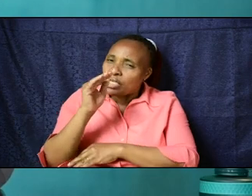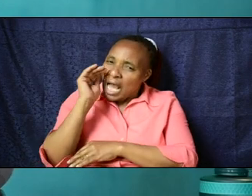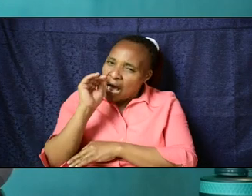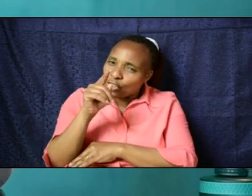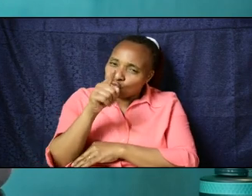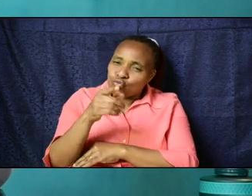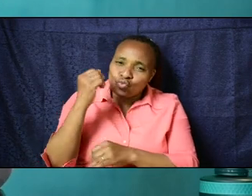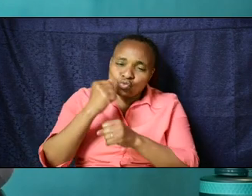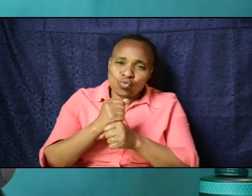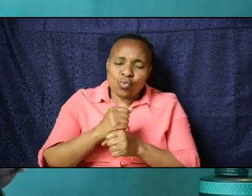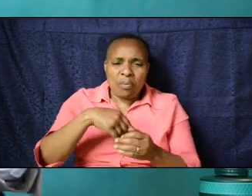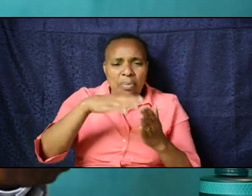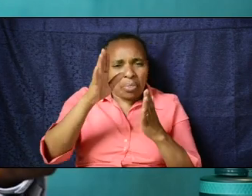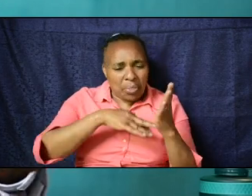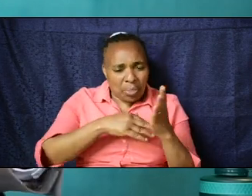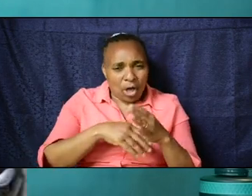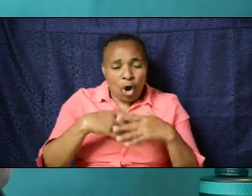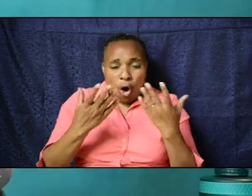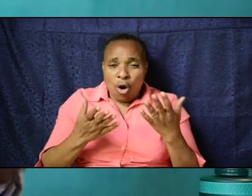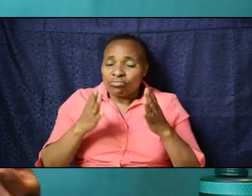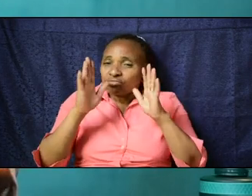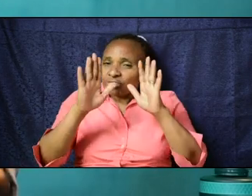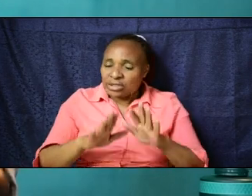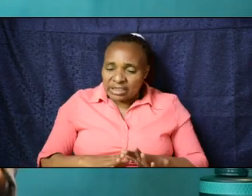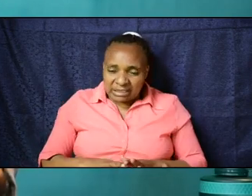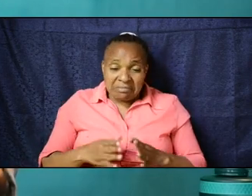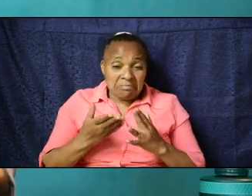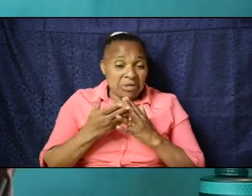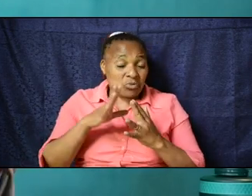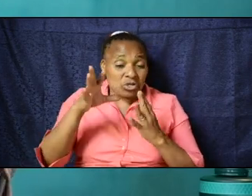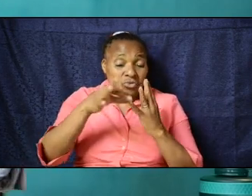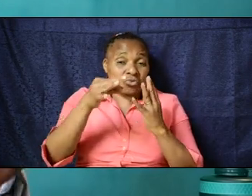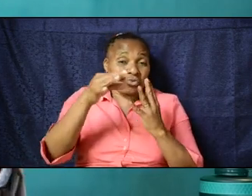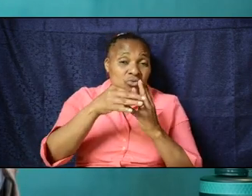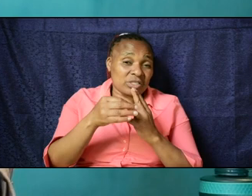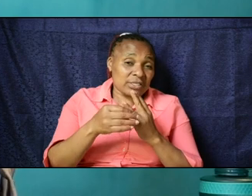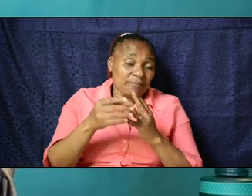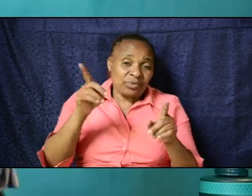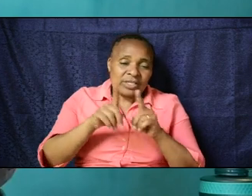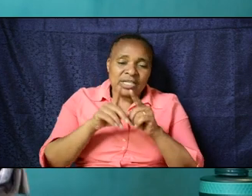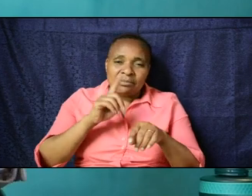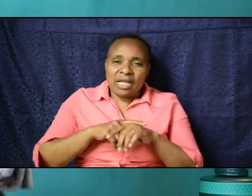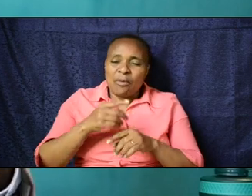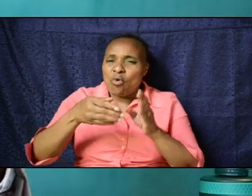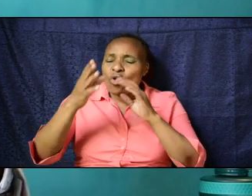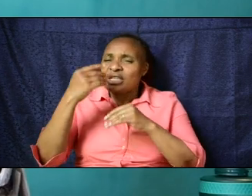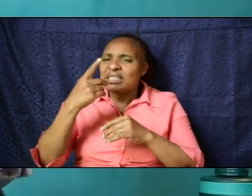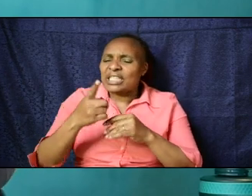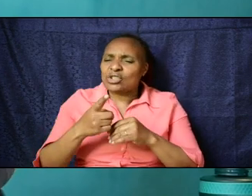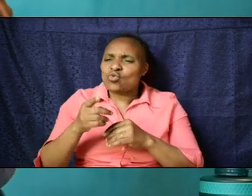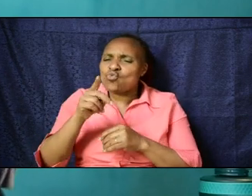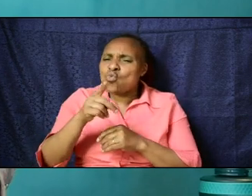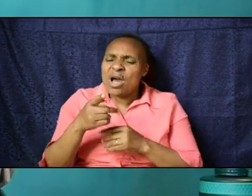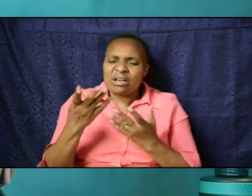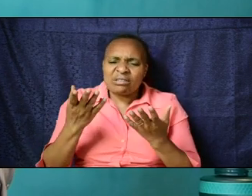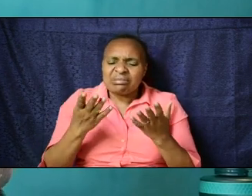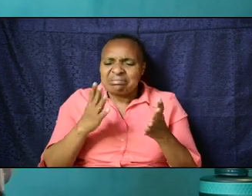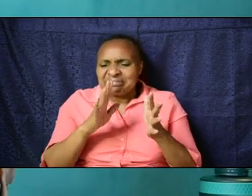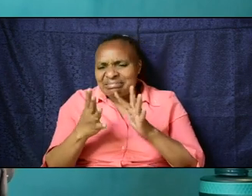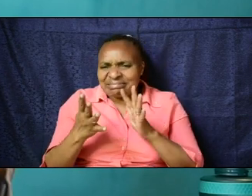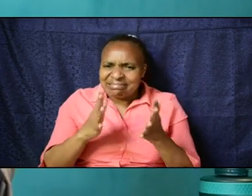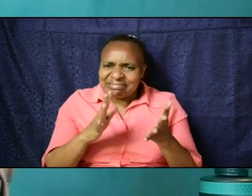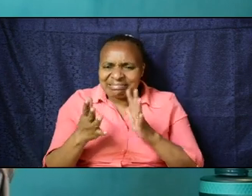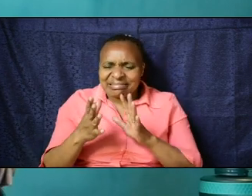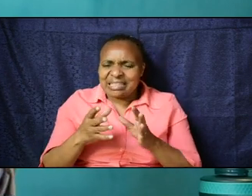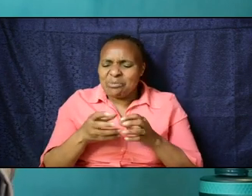apply blood on the doorpost, or you did not. There was no in-between. Even God says in Revelation, you are lukewarm. I will spew you